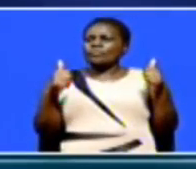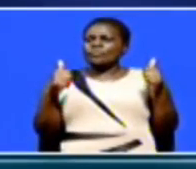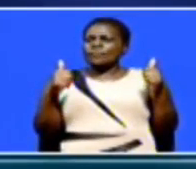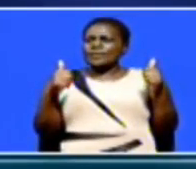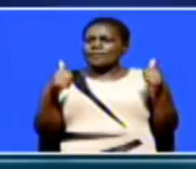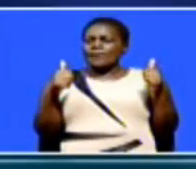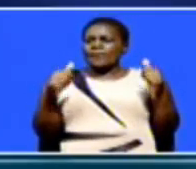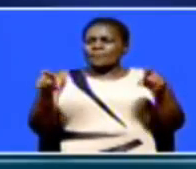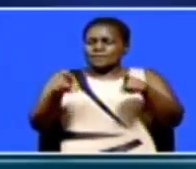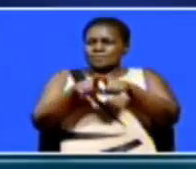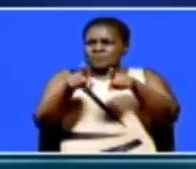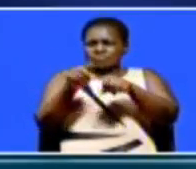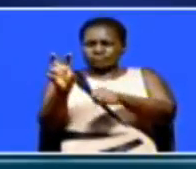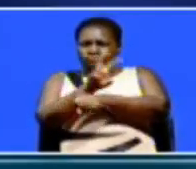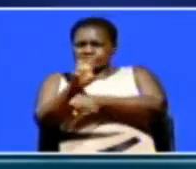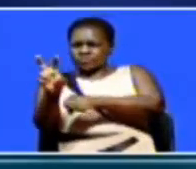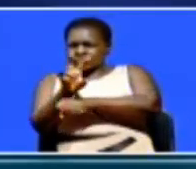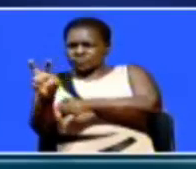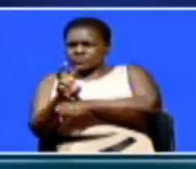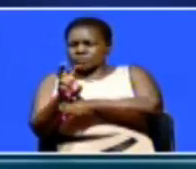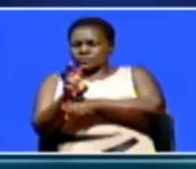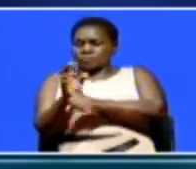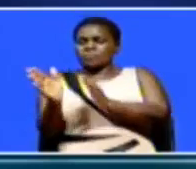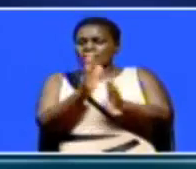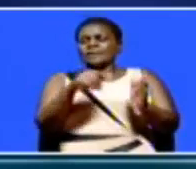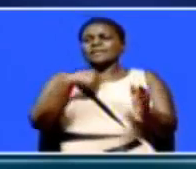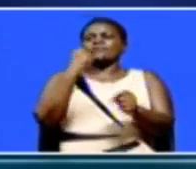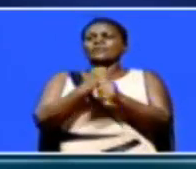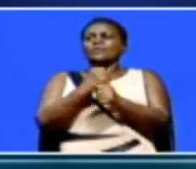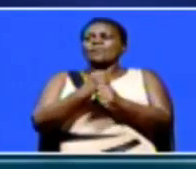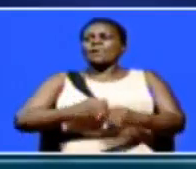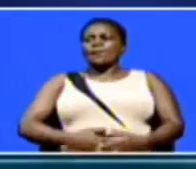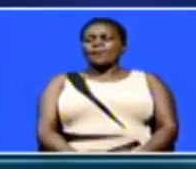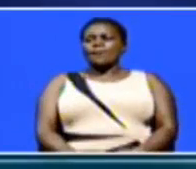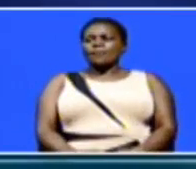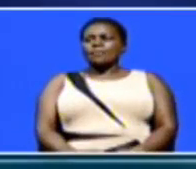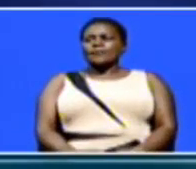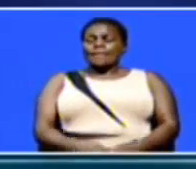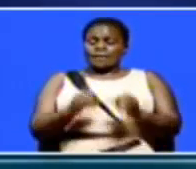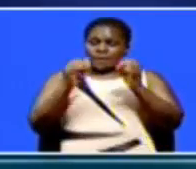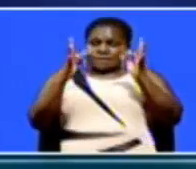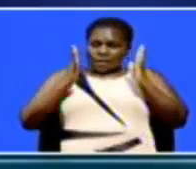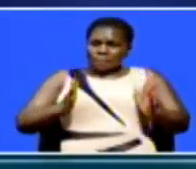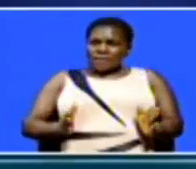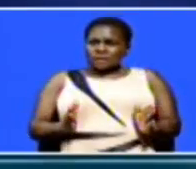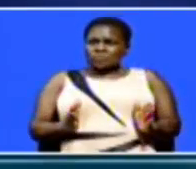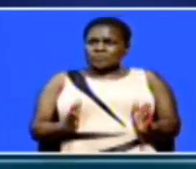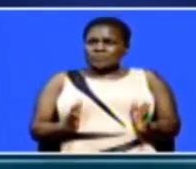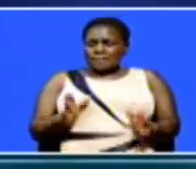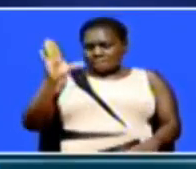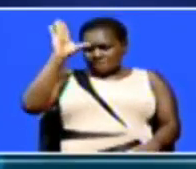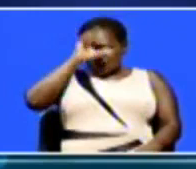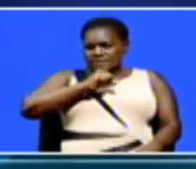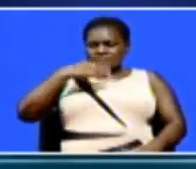enforcement is also going to be part of the measures that we are going to take. And if somebody